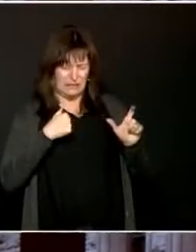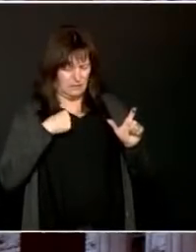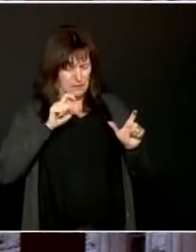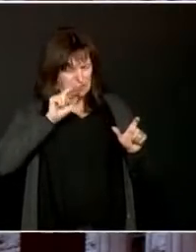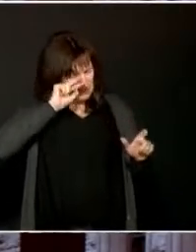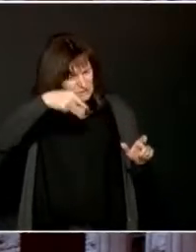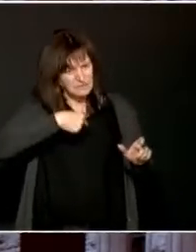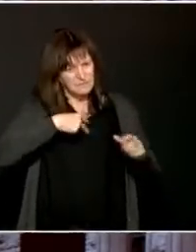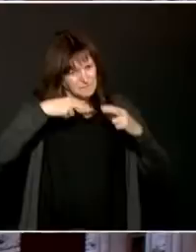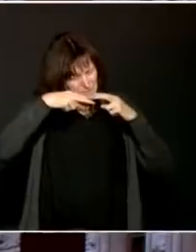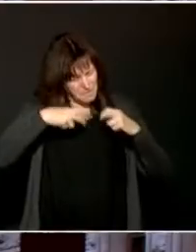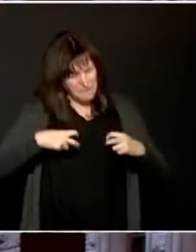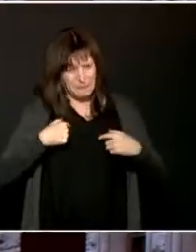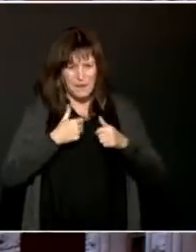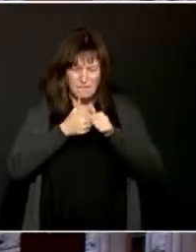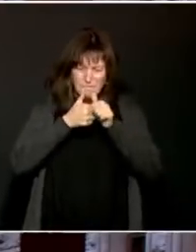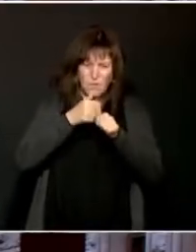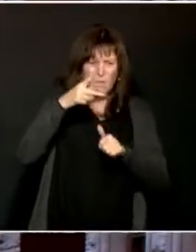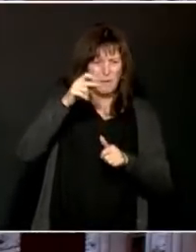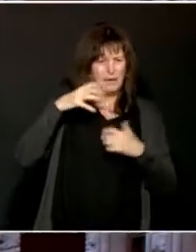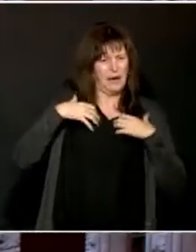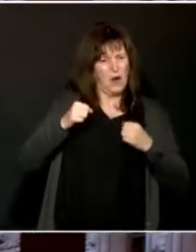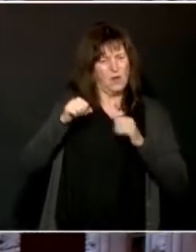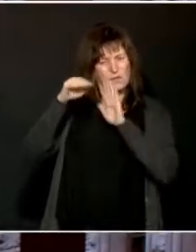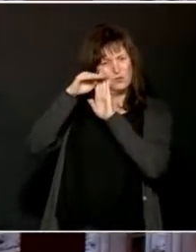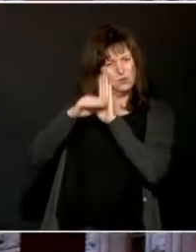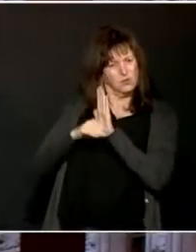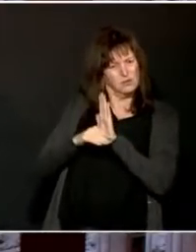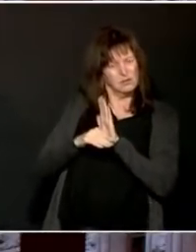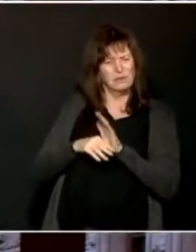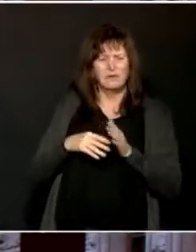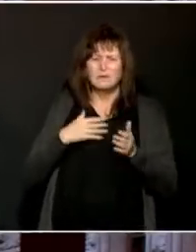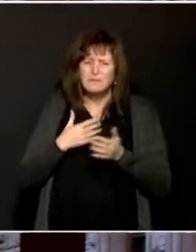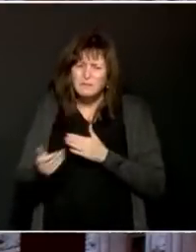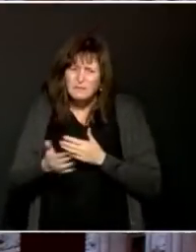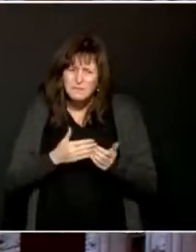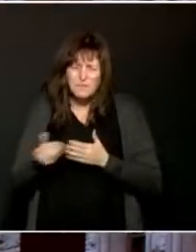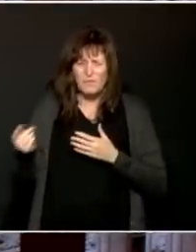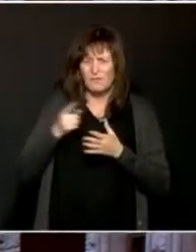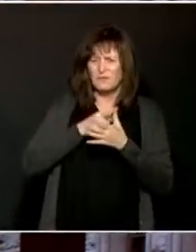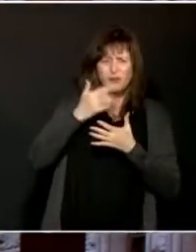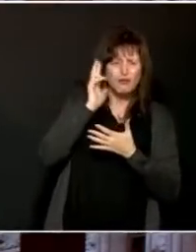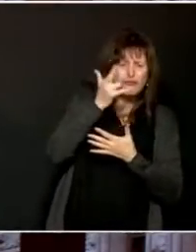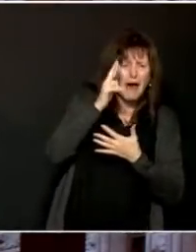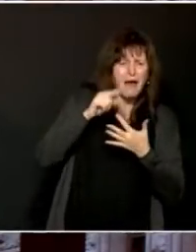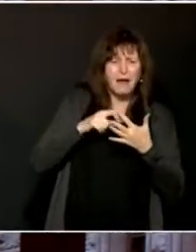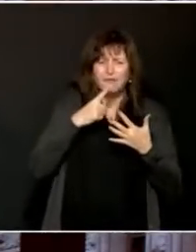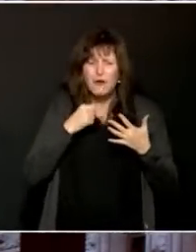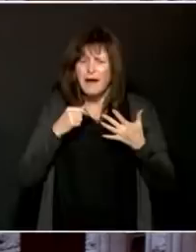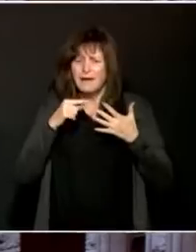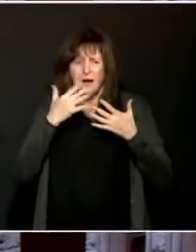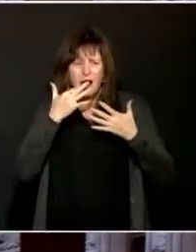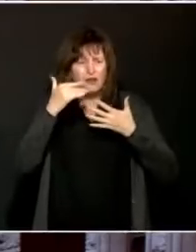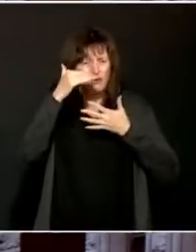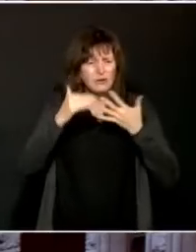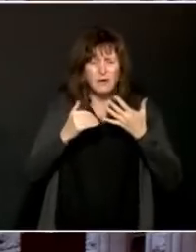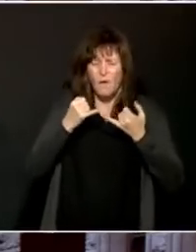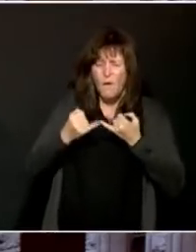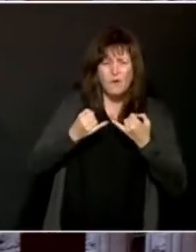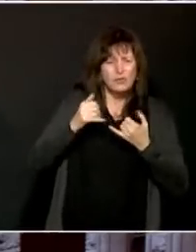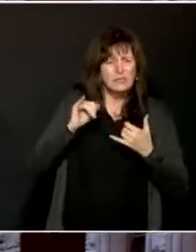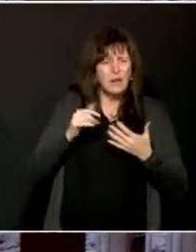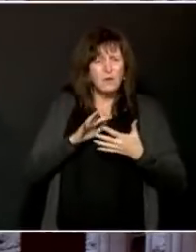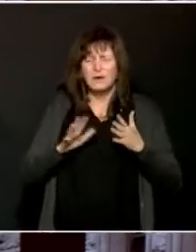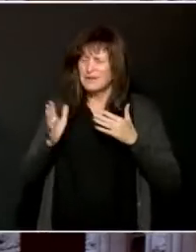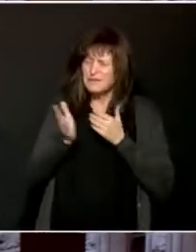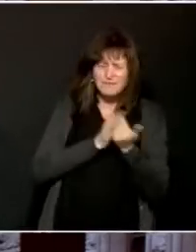measures. Whether you are in the gray, the new reds, or you're in orange, yellow, or green, it still is important at all those levels, because we've